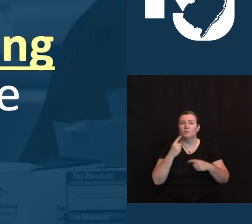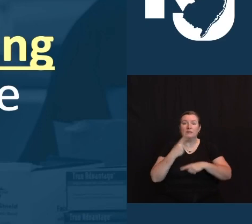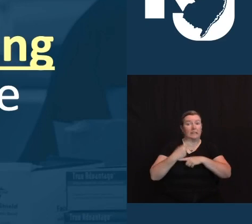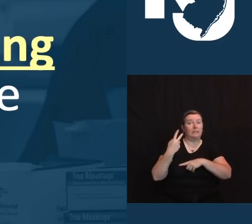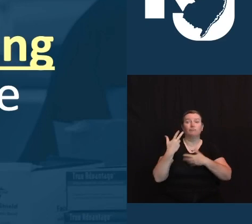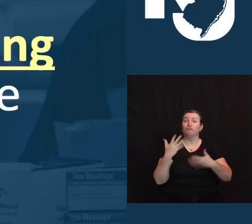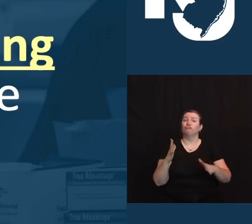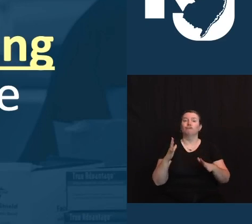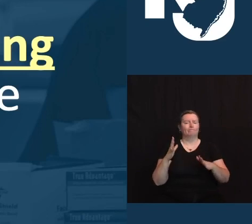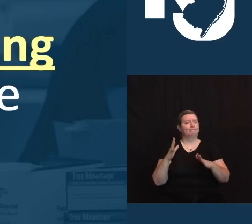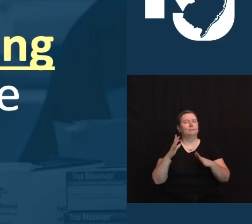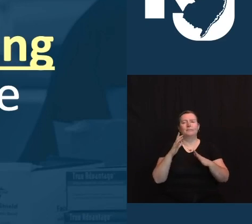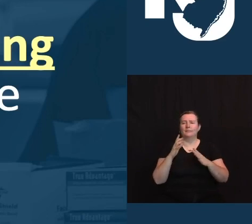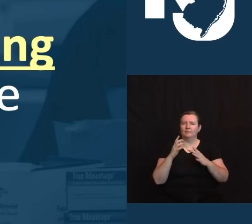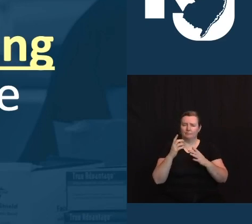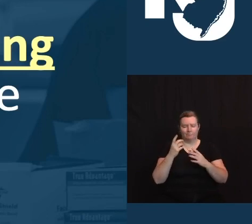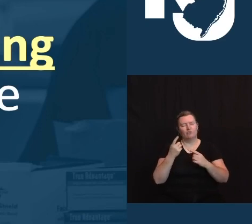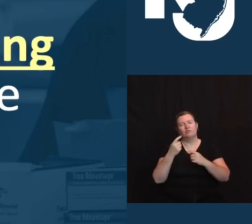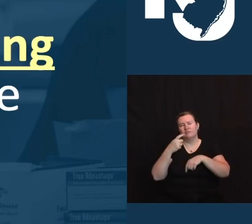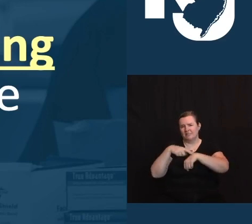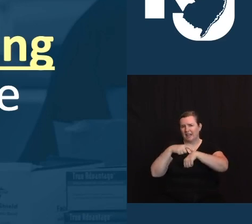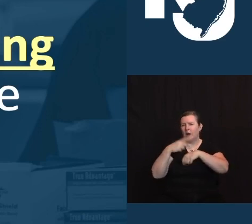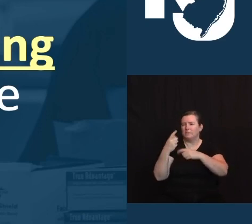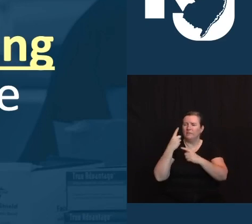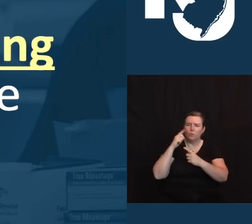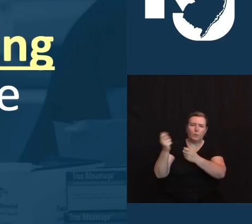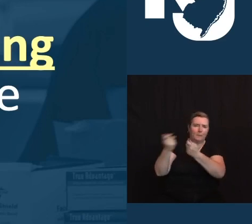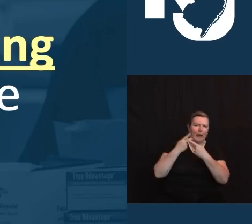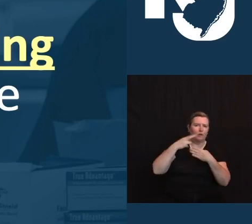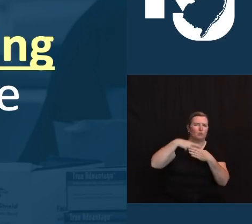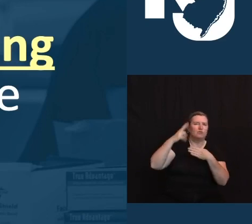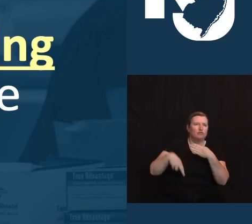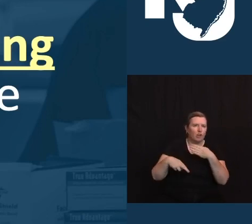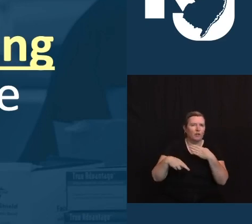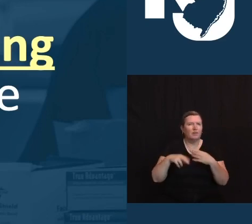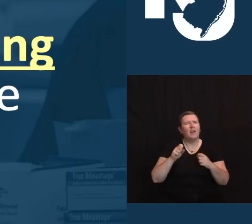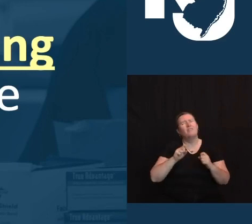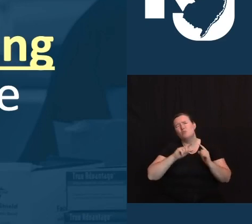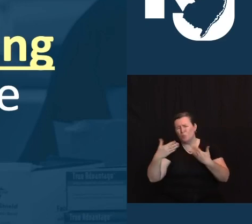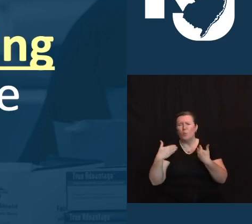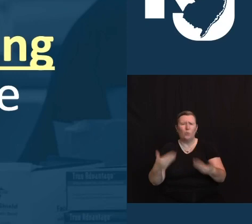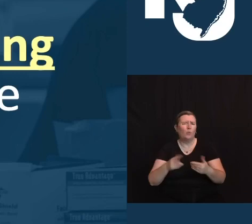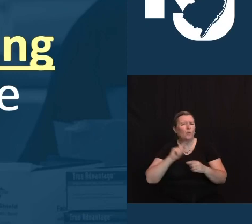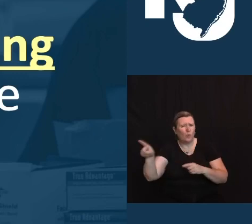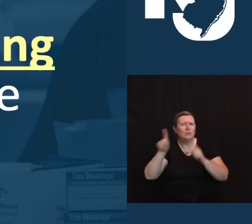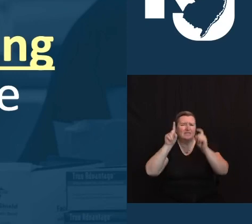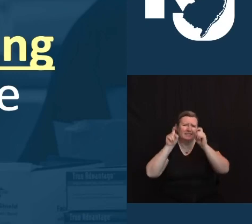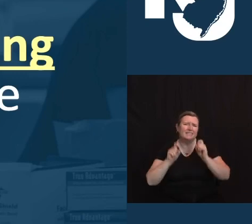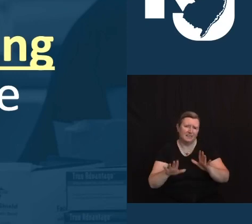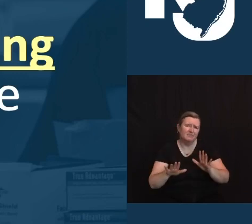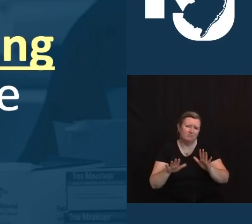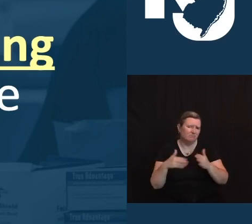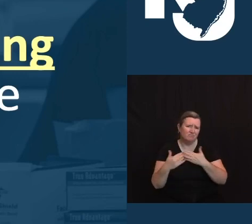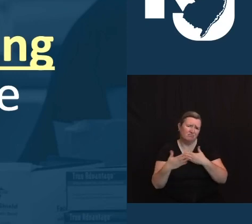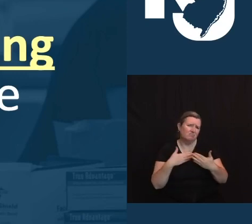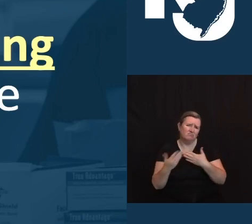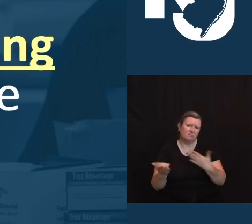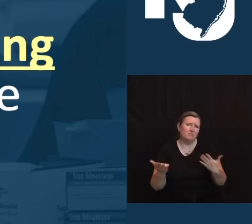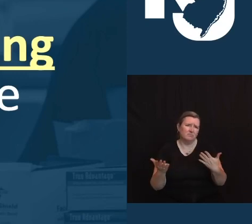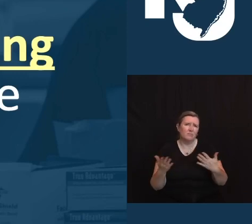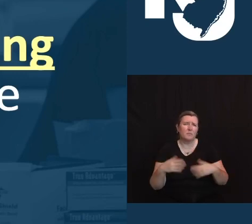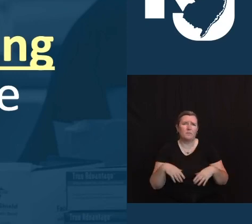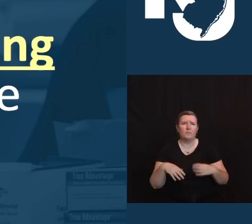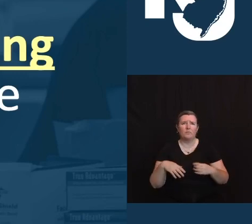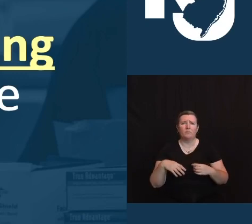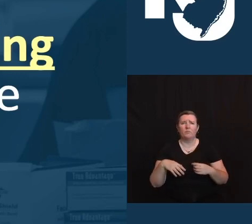or I would like, that's for sure. But that does not mean you should not go out and get tested. Get tested. We're working morning, noon,